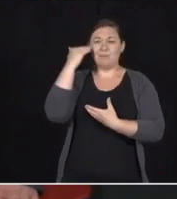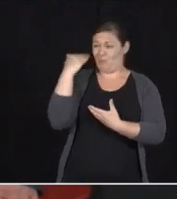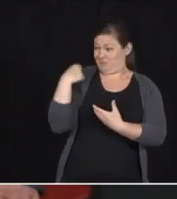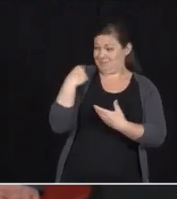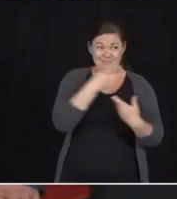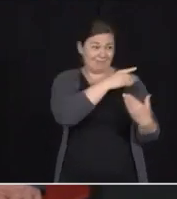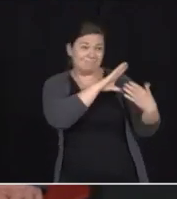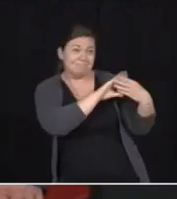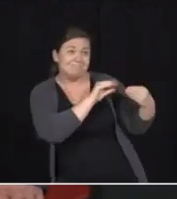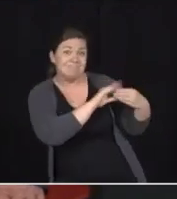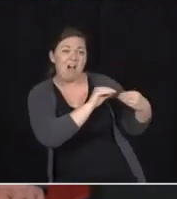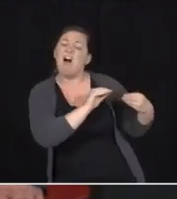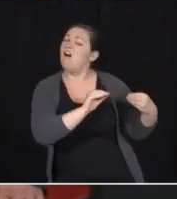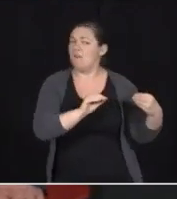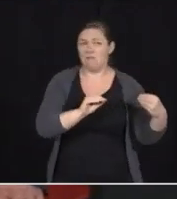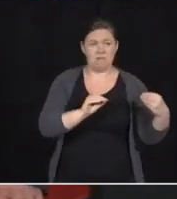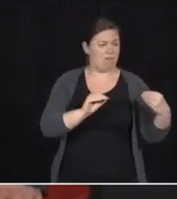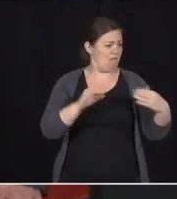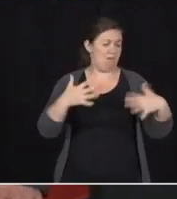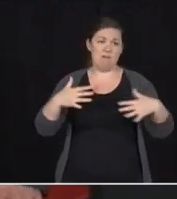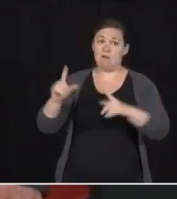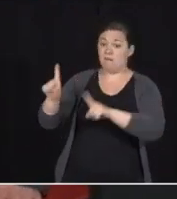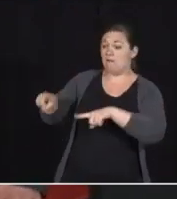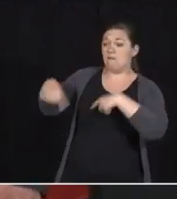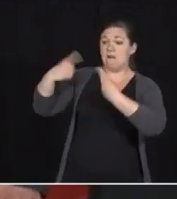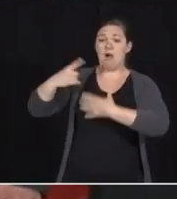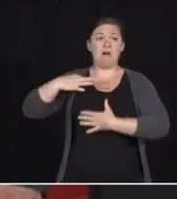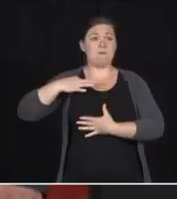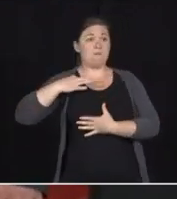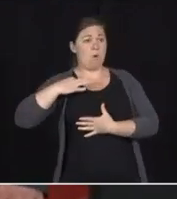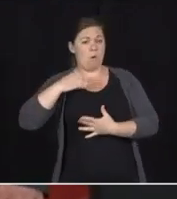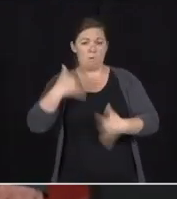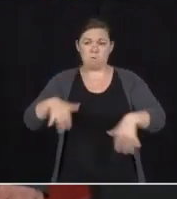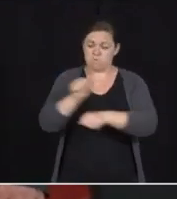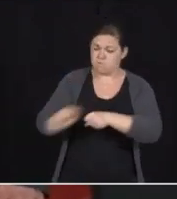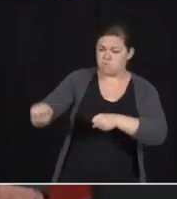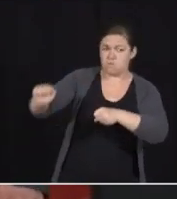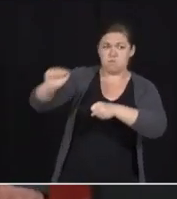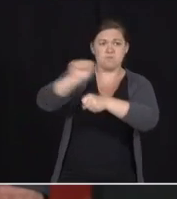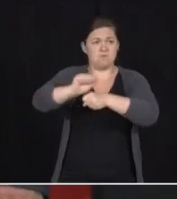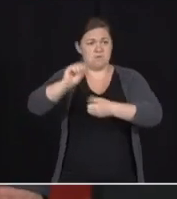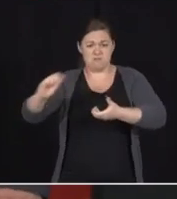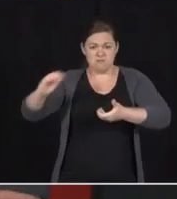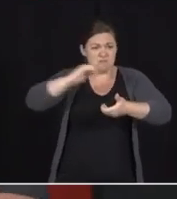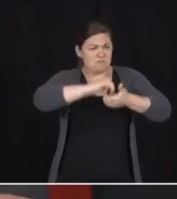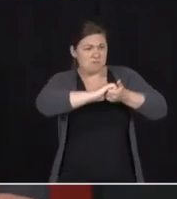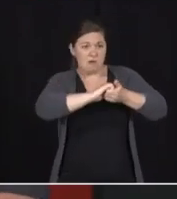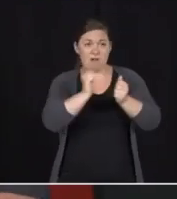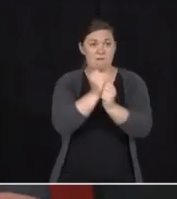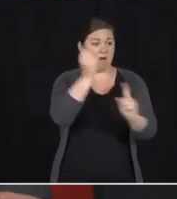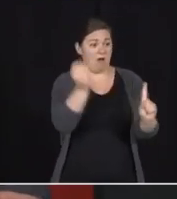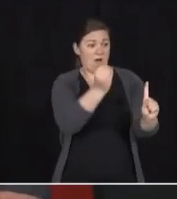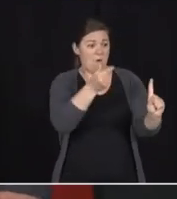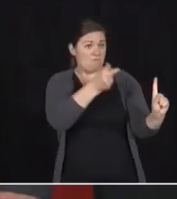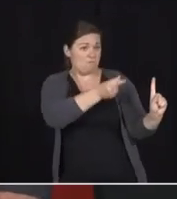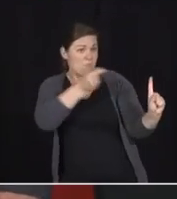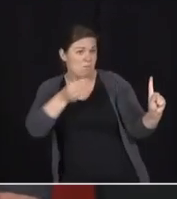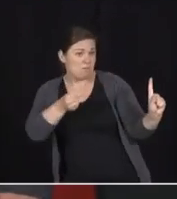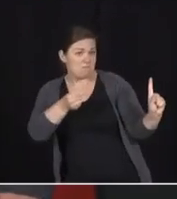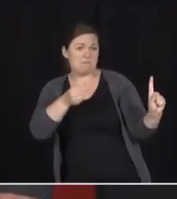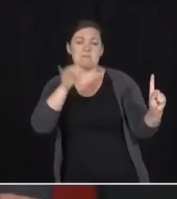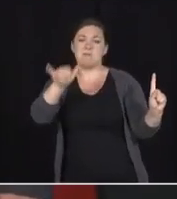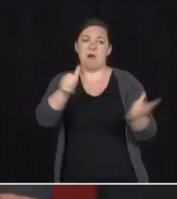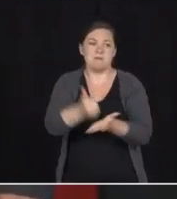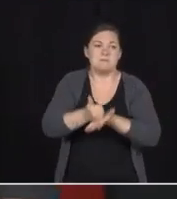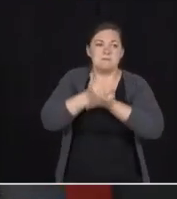the incredible work of our volunteers and the commitment of our government have helped Spark Ontario increase its capacity